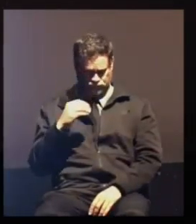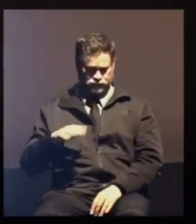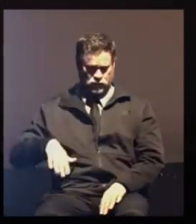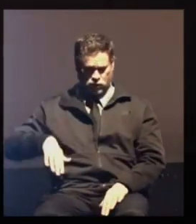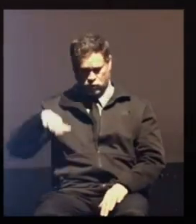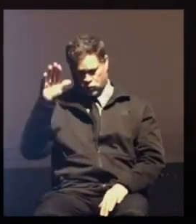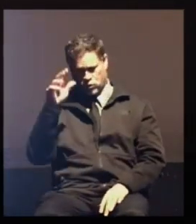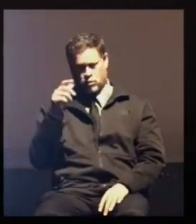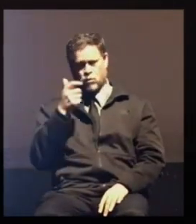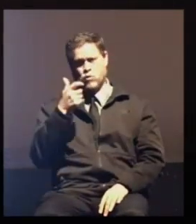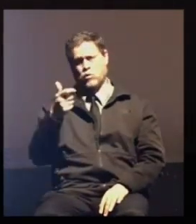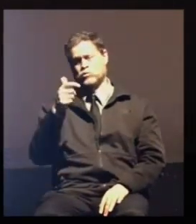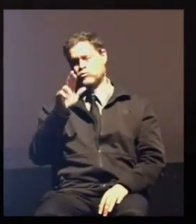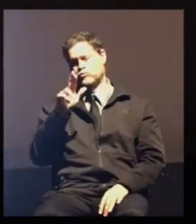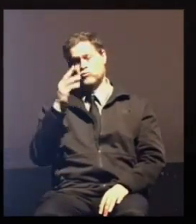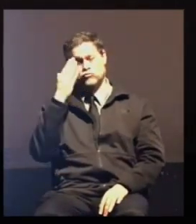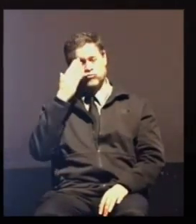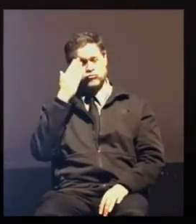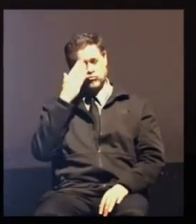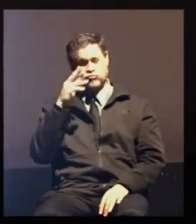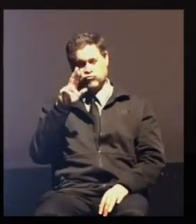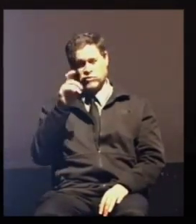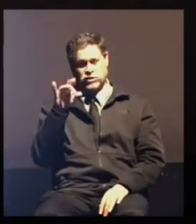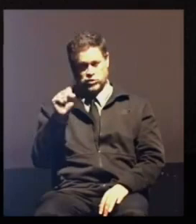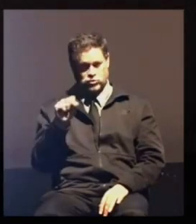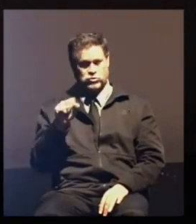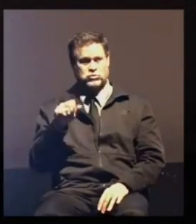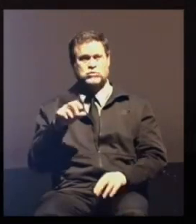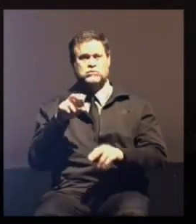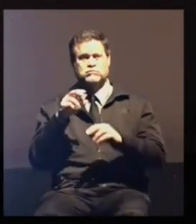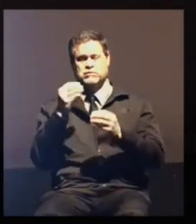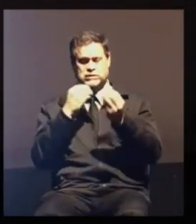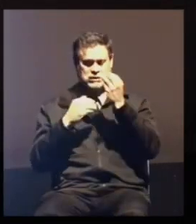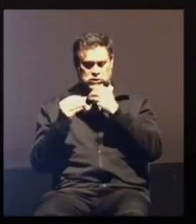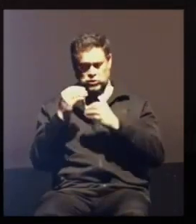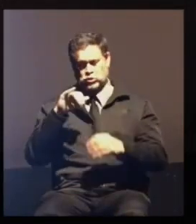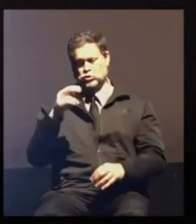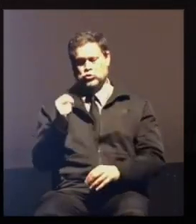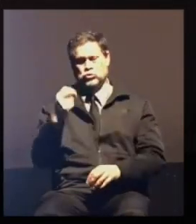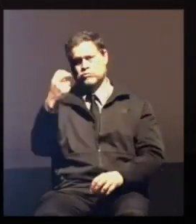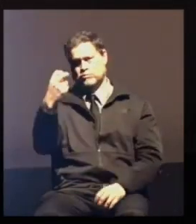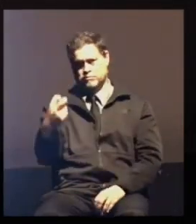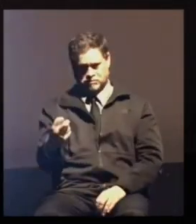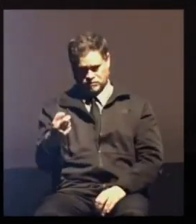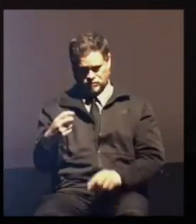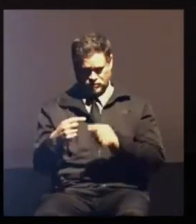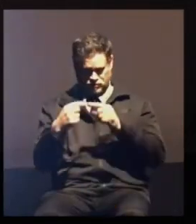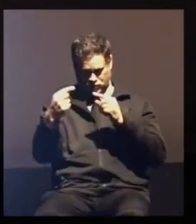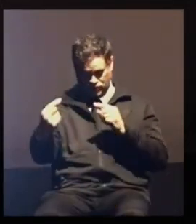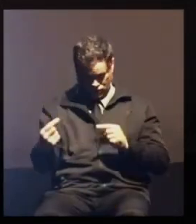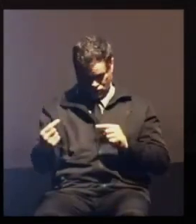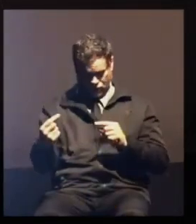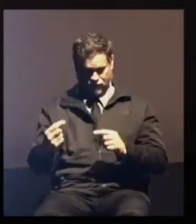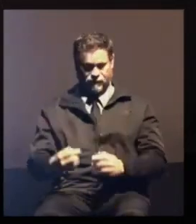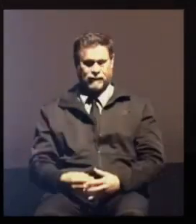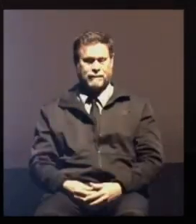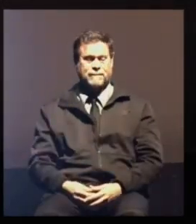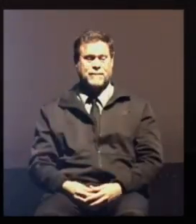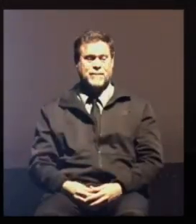up watching the Raiders and all that. So you're sitting there at dinner, and here's John Madden, you're sitting across from him.